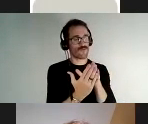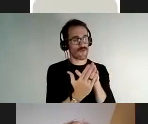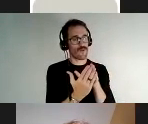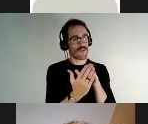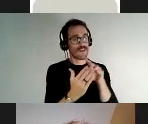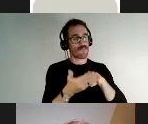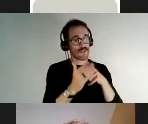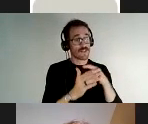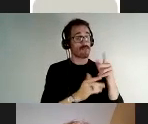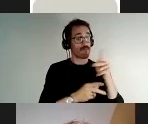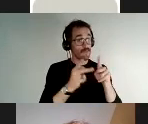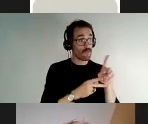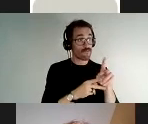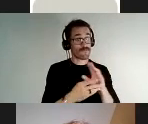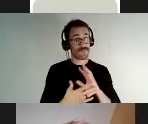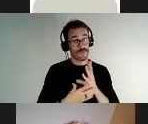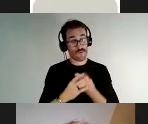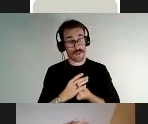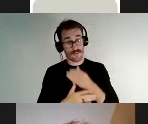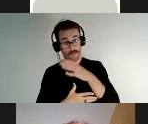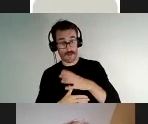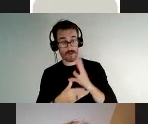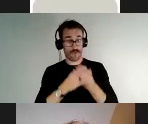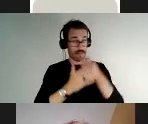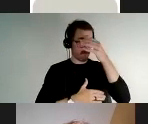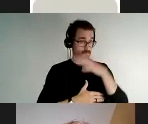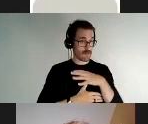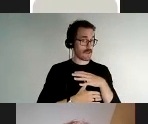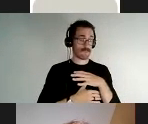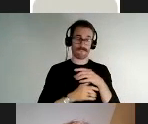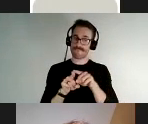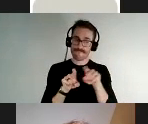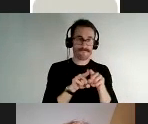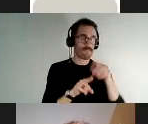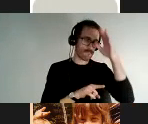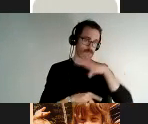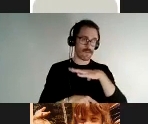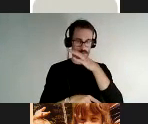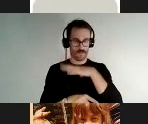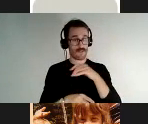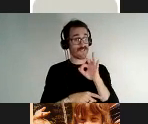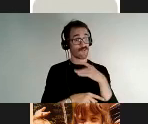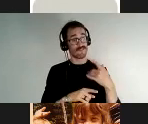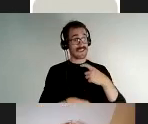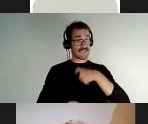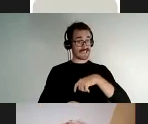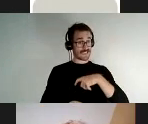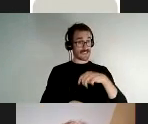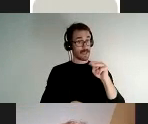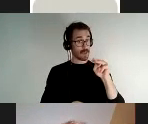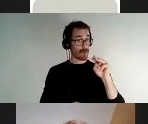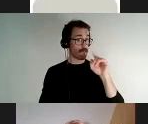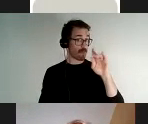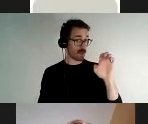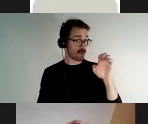people like trans men and trans women, or people with who are male identified or female identified. So